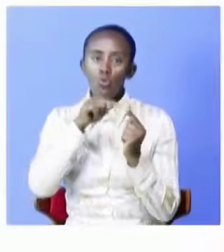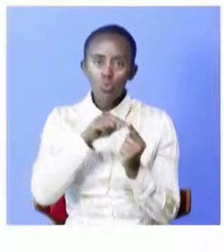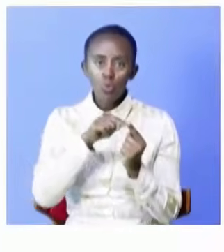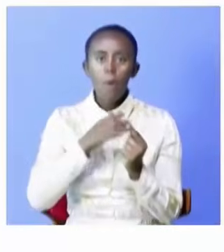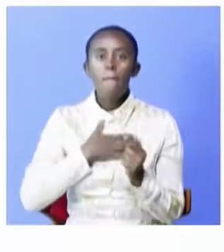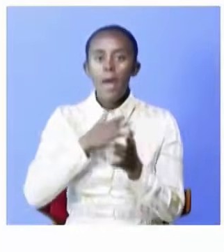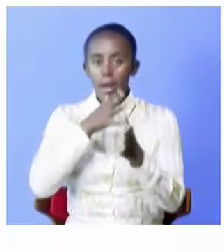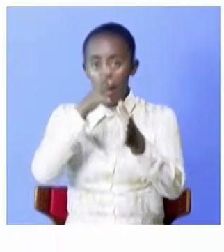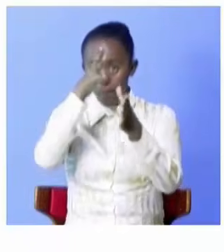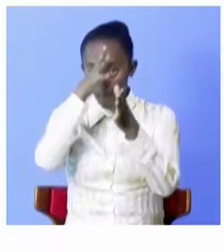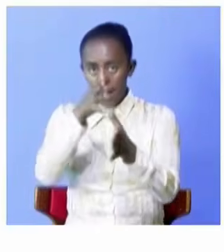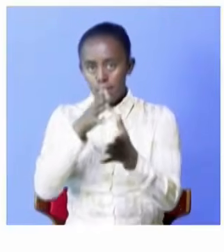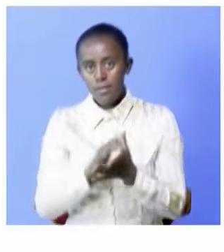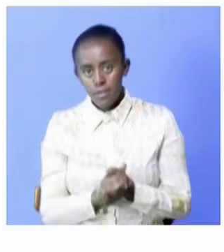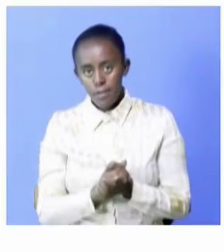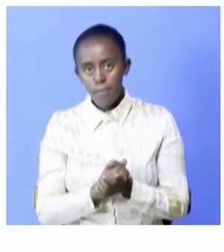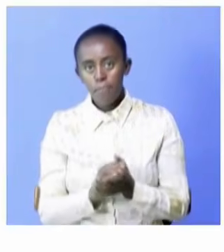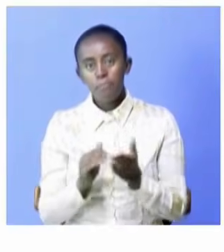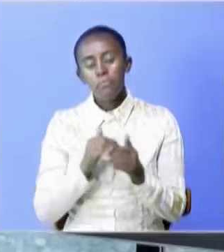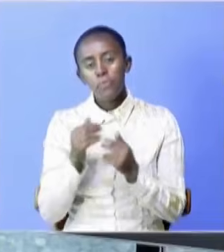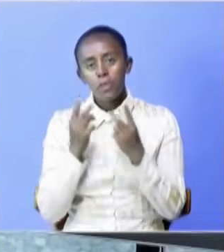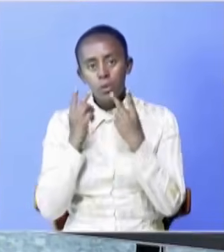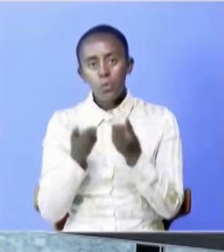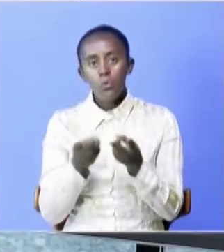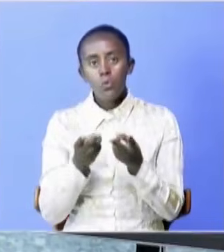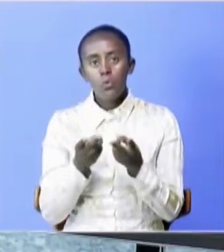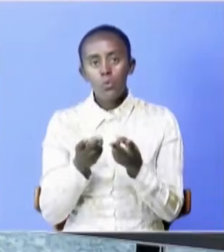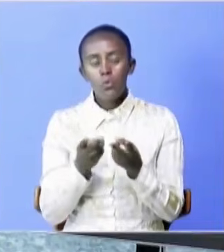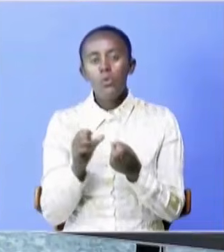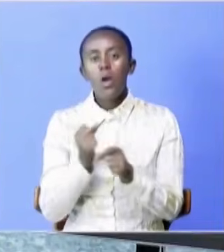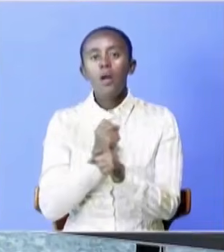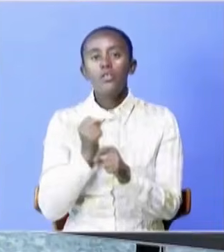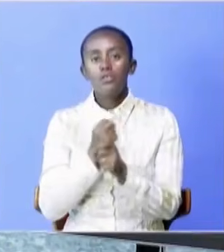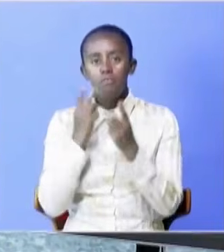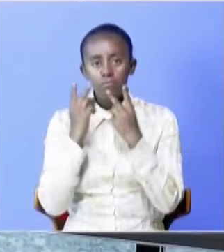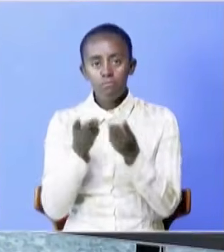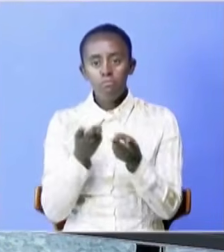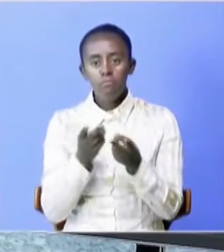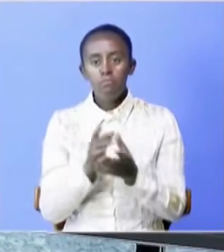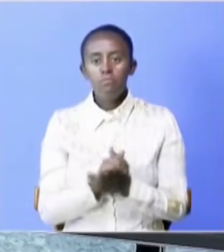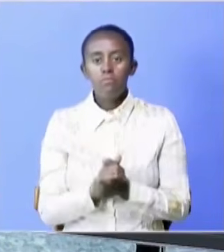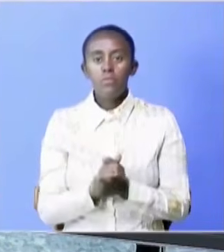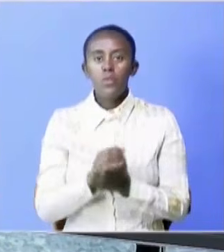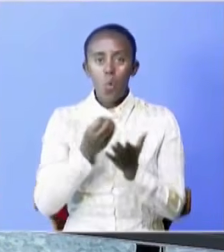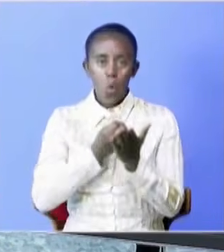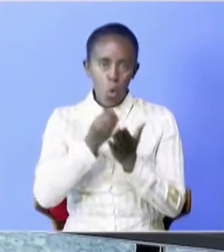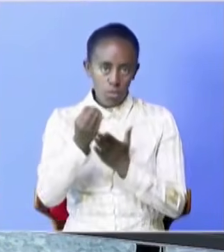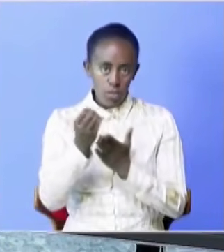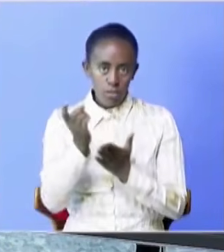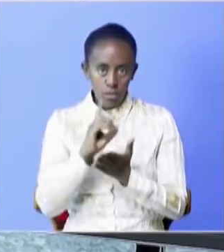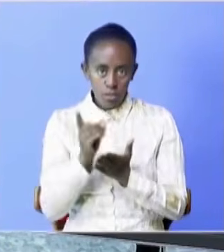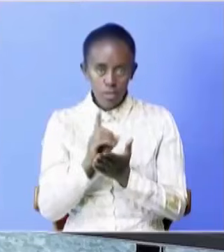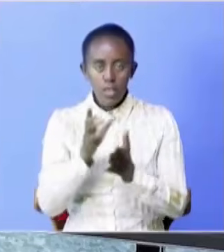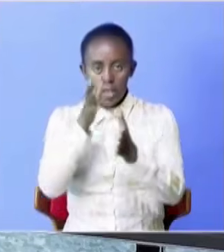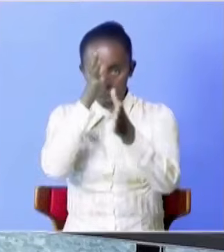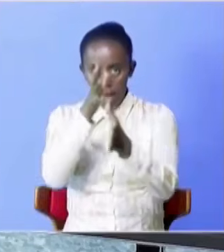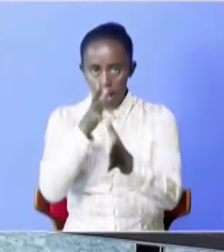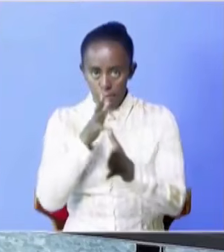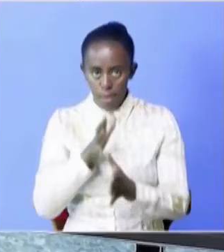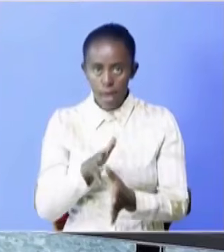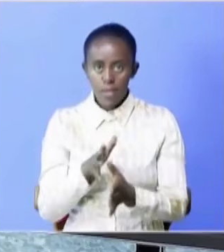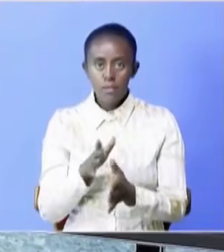my grandparents. The receiver of the action here are what? The object is grandparents.